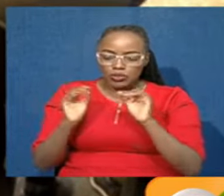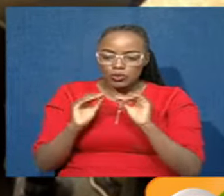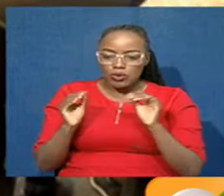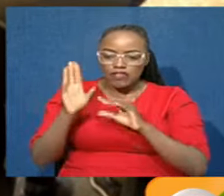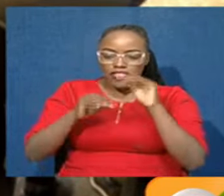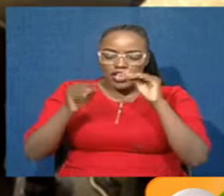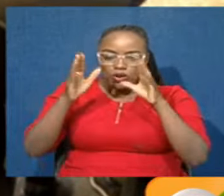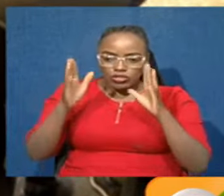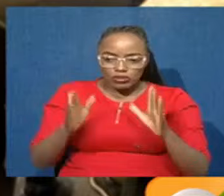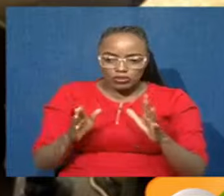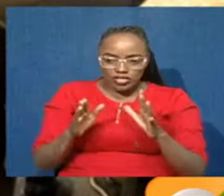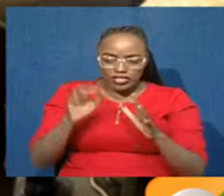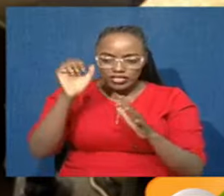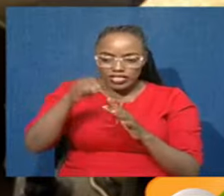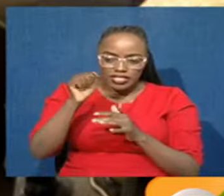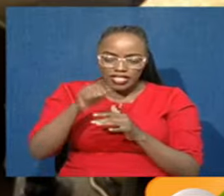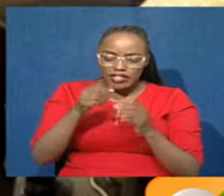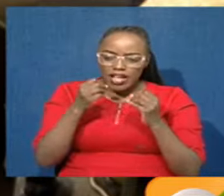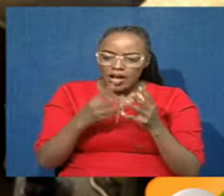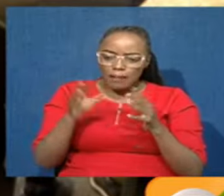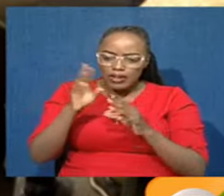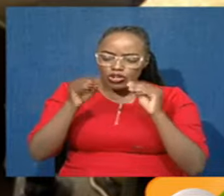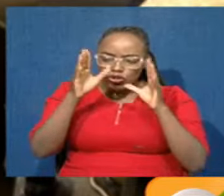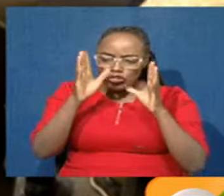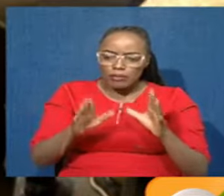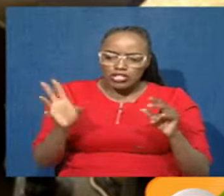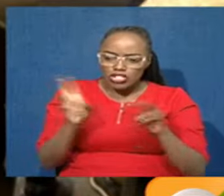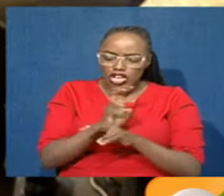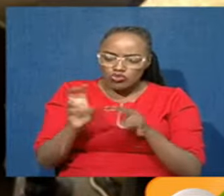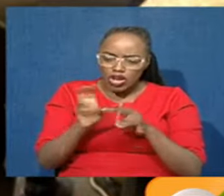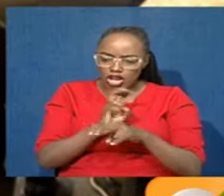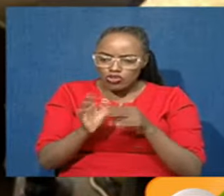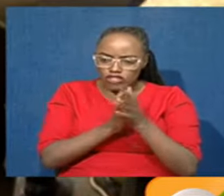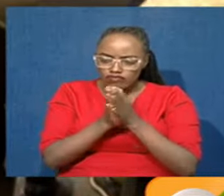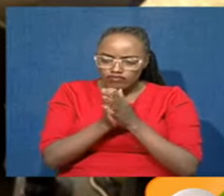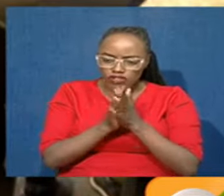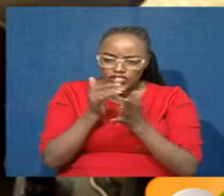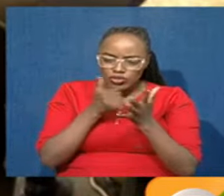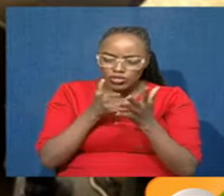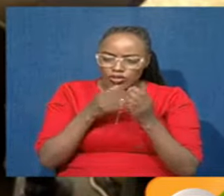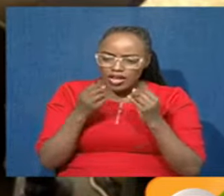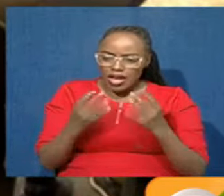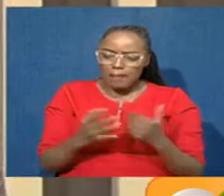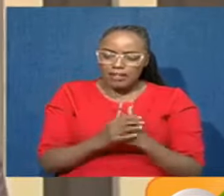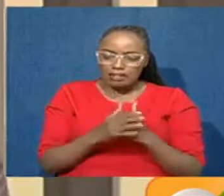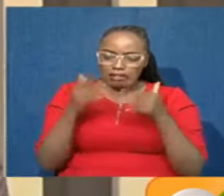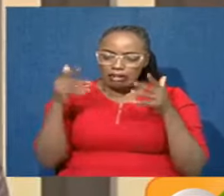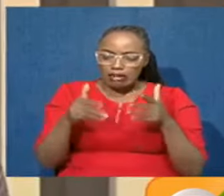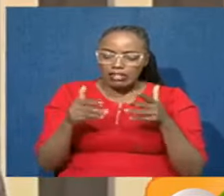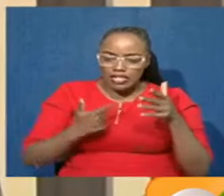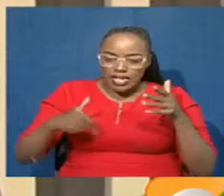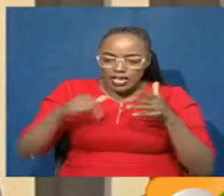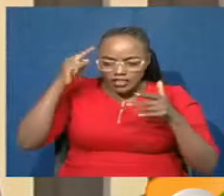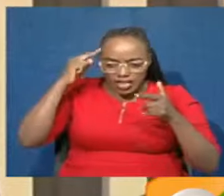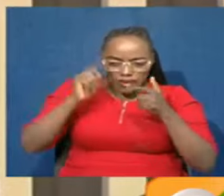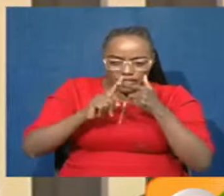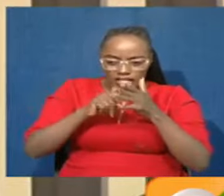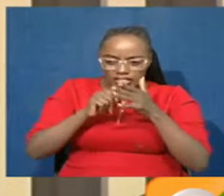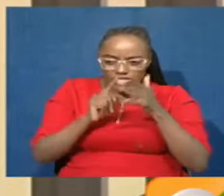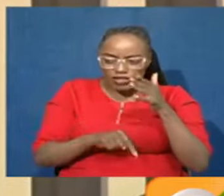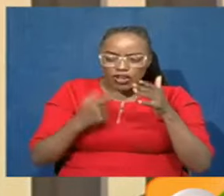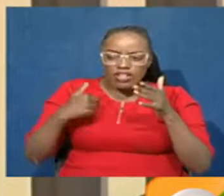contributors, yes. So to speak. Yes. How many contributors are you looking forward to onboarding? We are currently, what we are targeting is